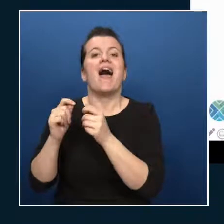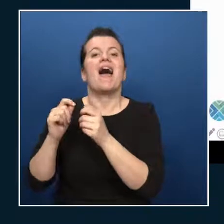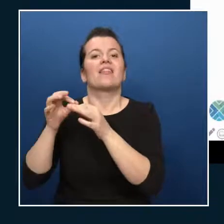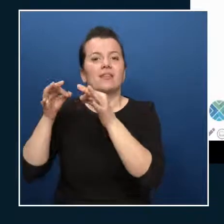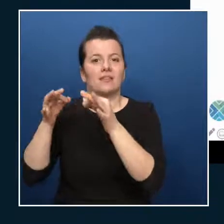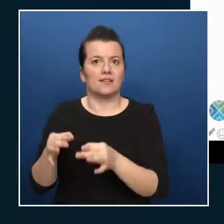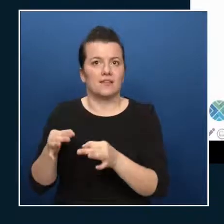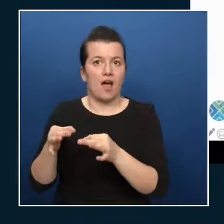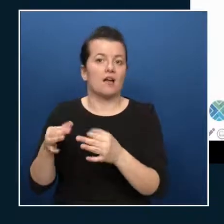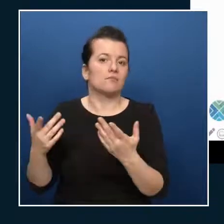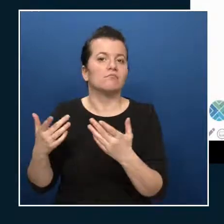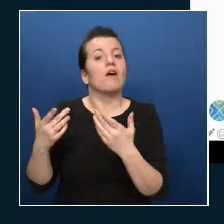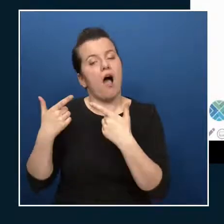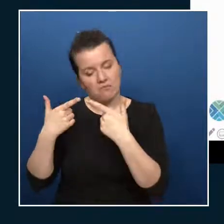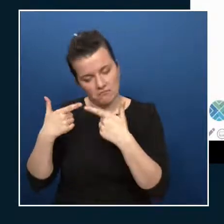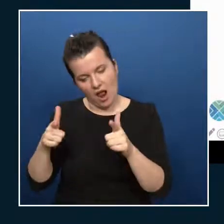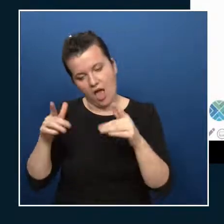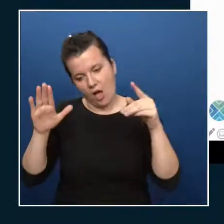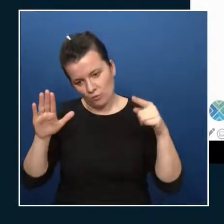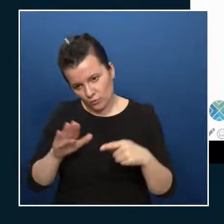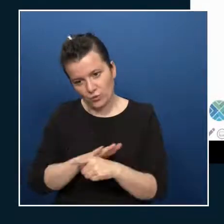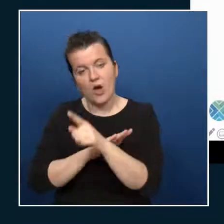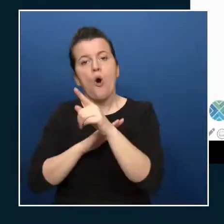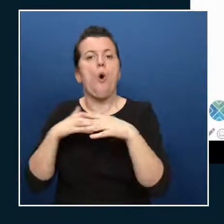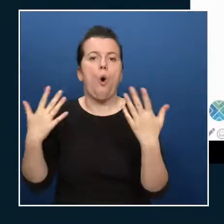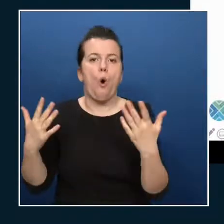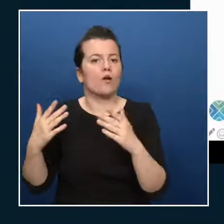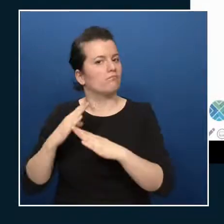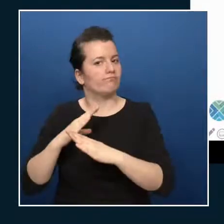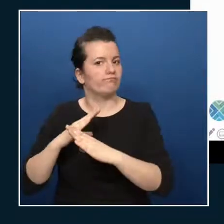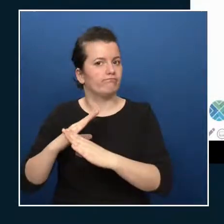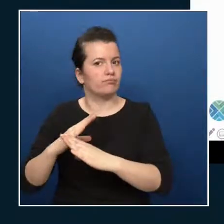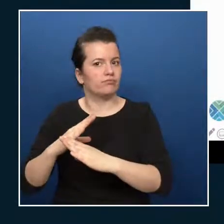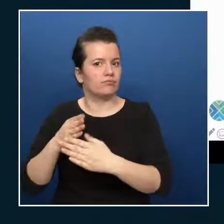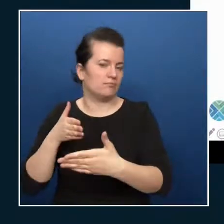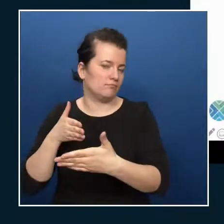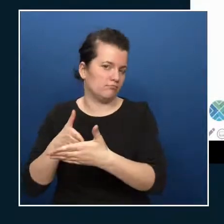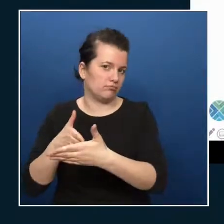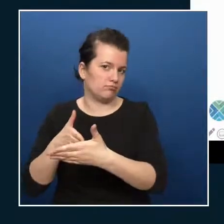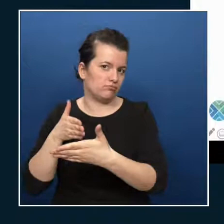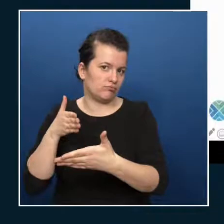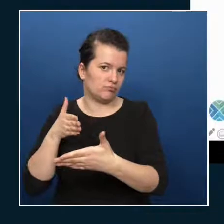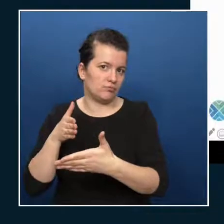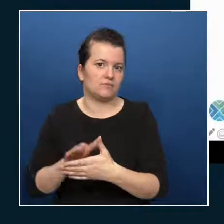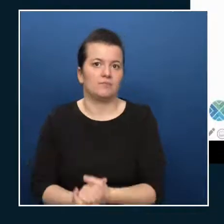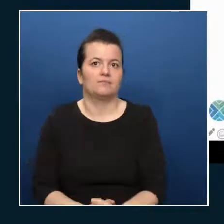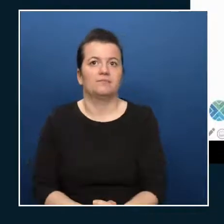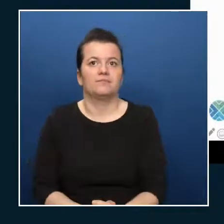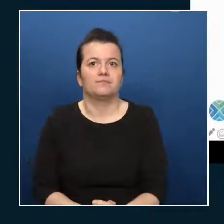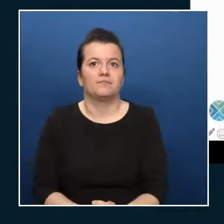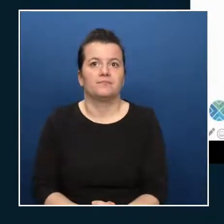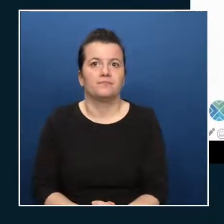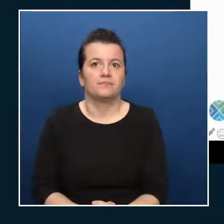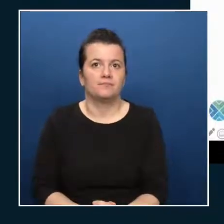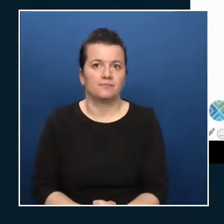deny access to the resources behind your policy. And